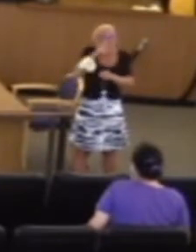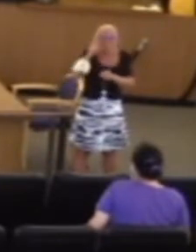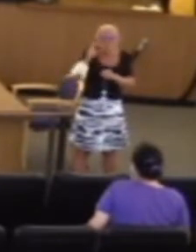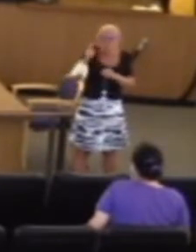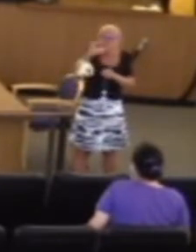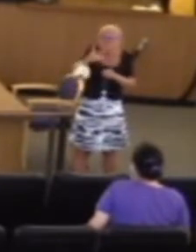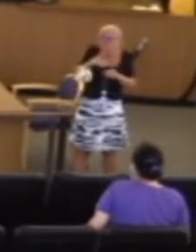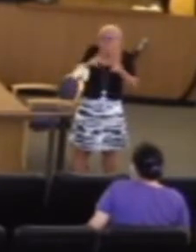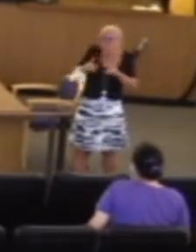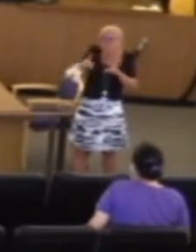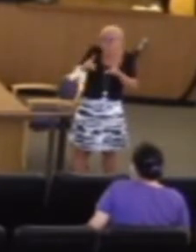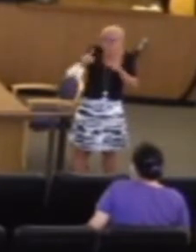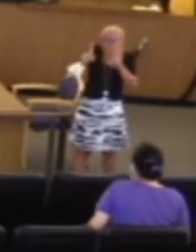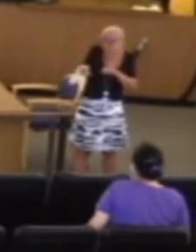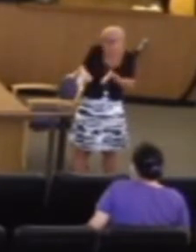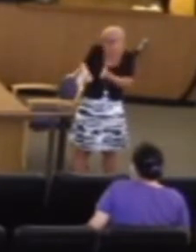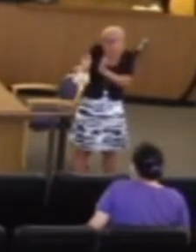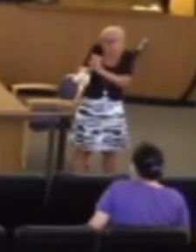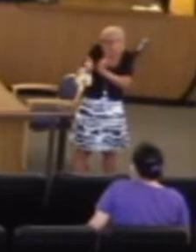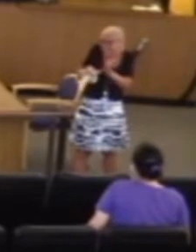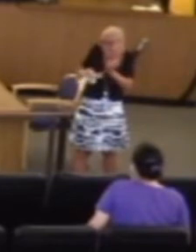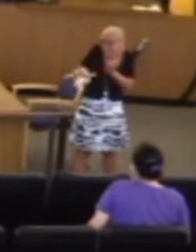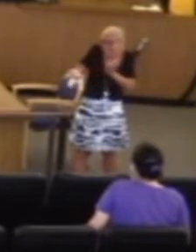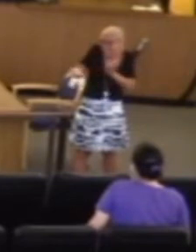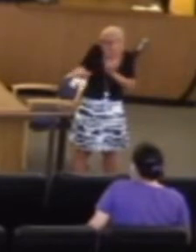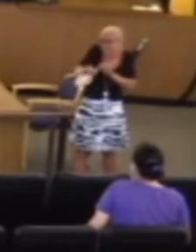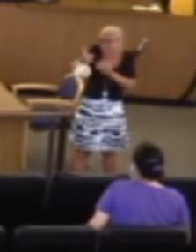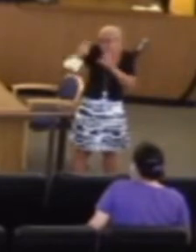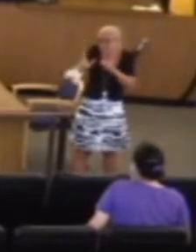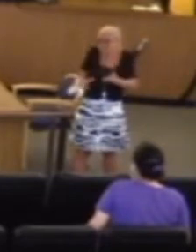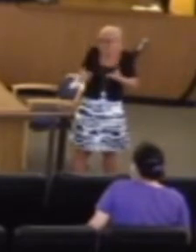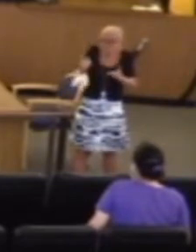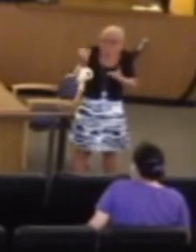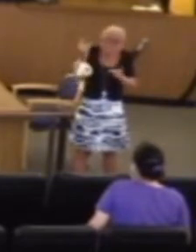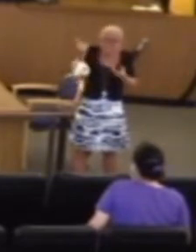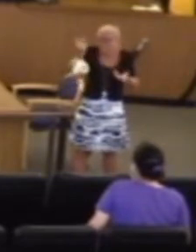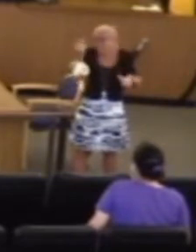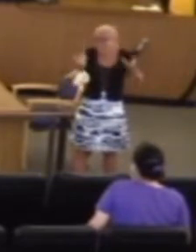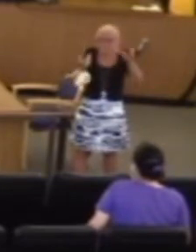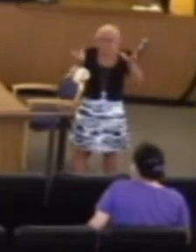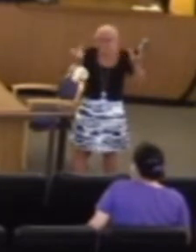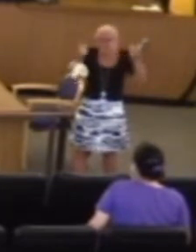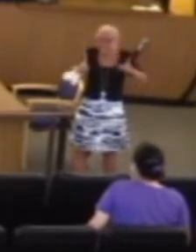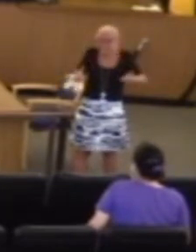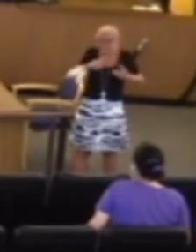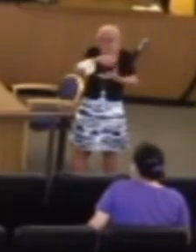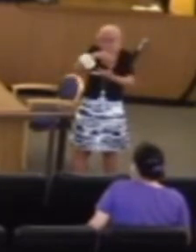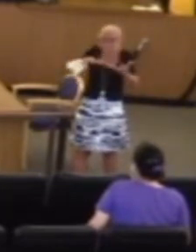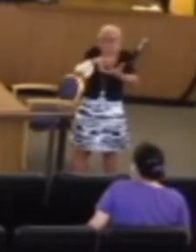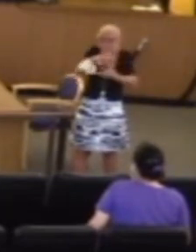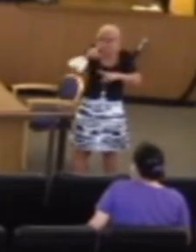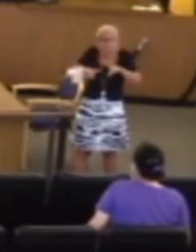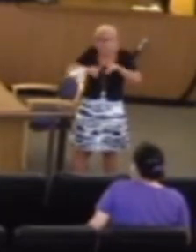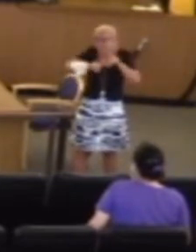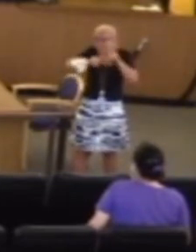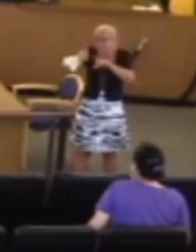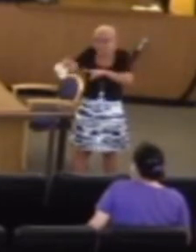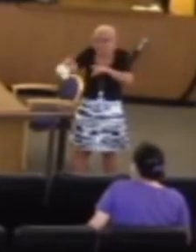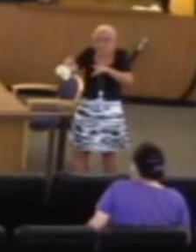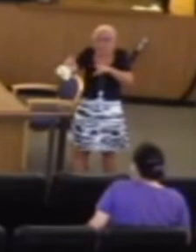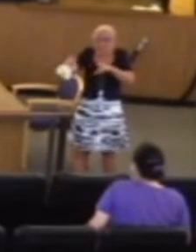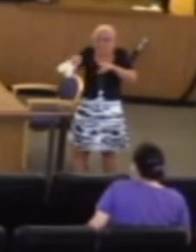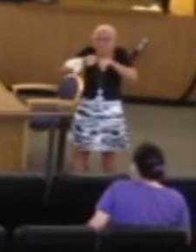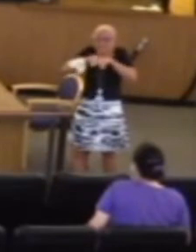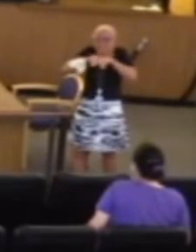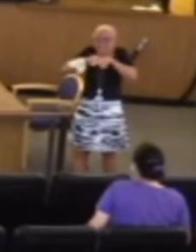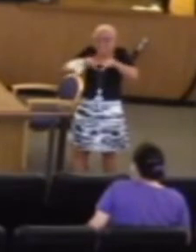somebody asked me to come to, and someone else was supposed to come and didn't come because they got held up. So he was, he owes